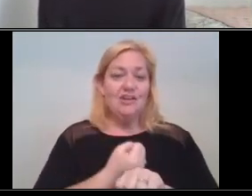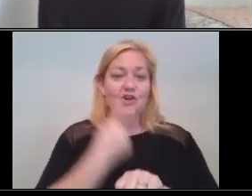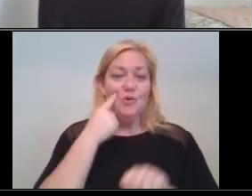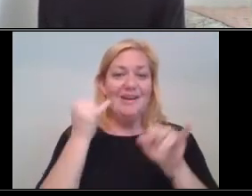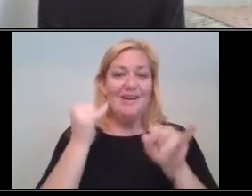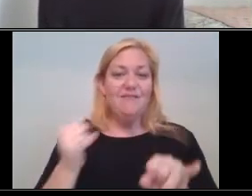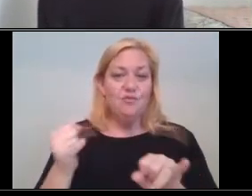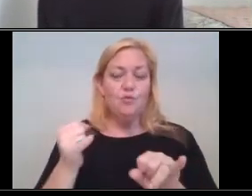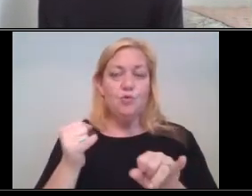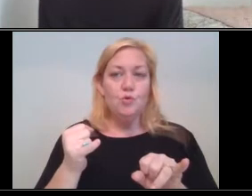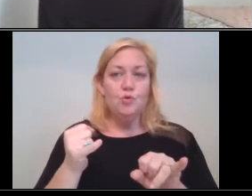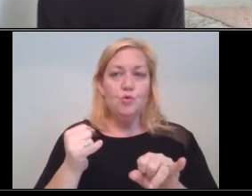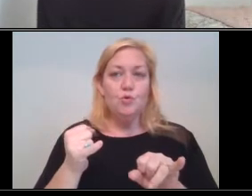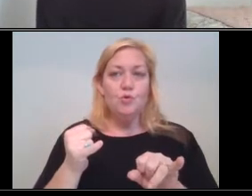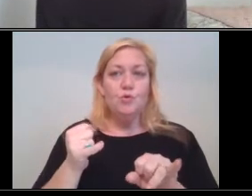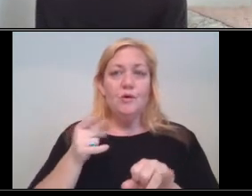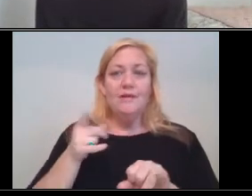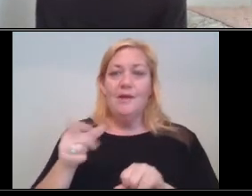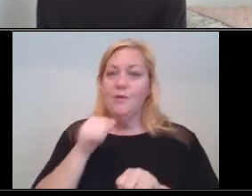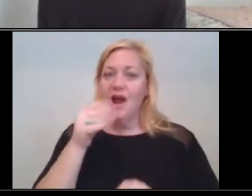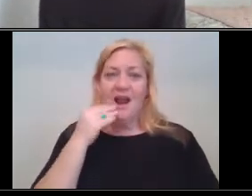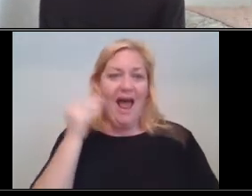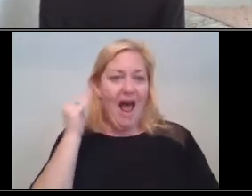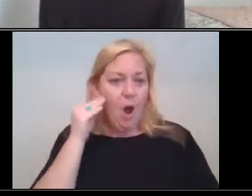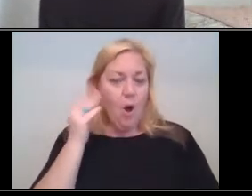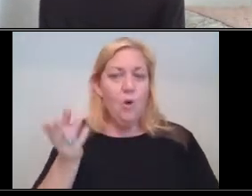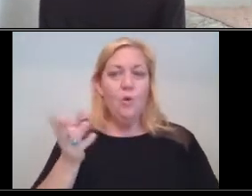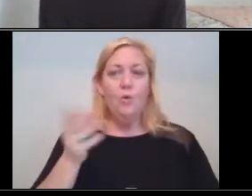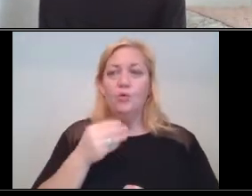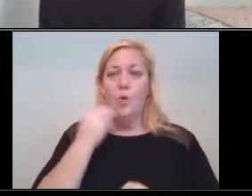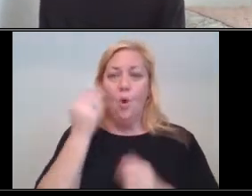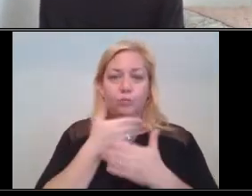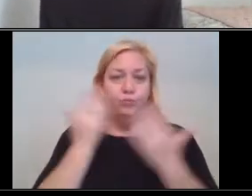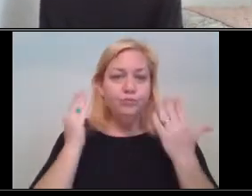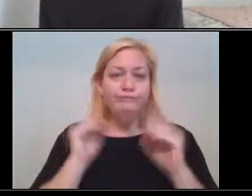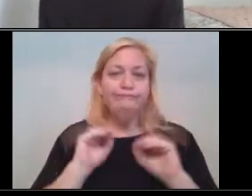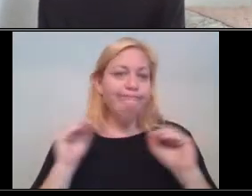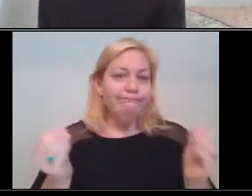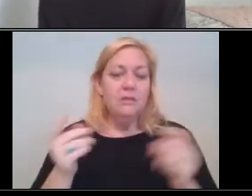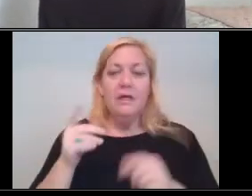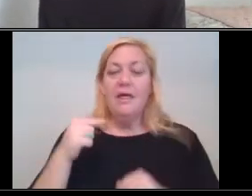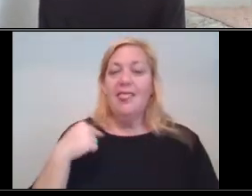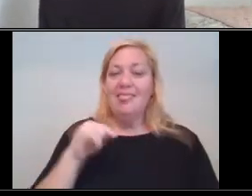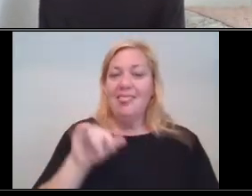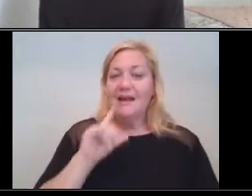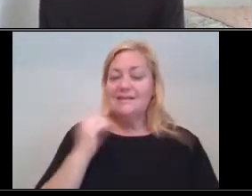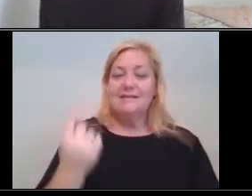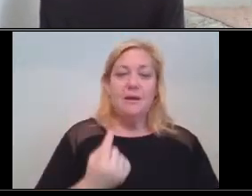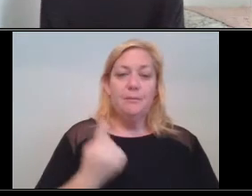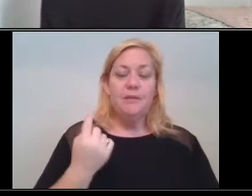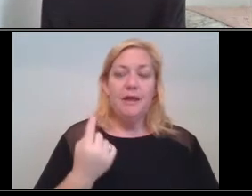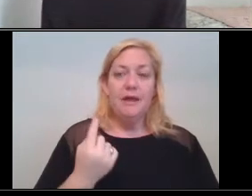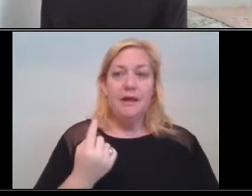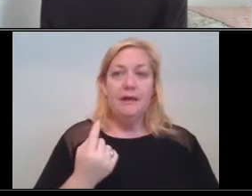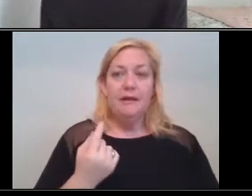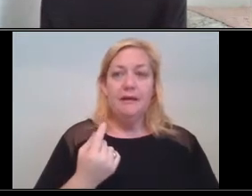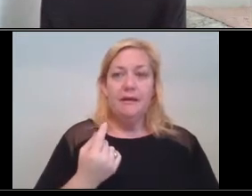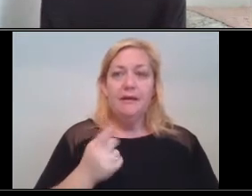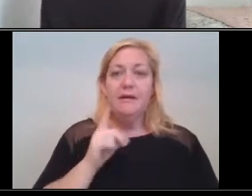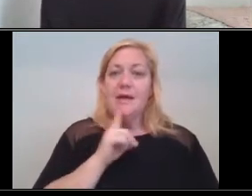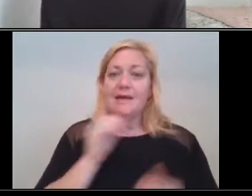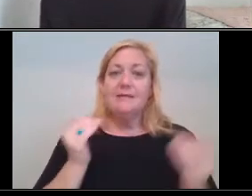individual who was unhoused or could speak to homelessness. And that is something that is a limitation